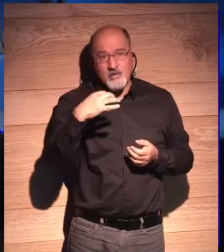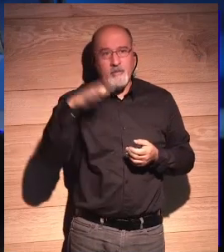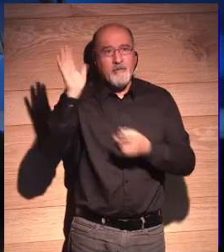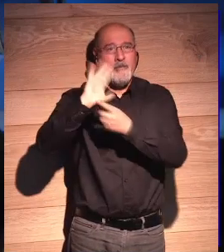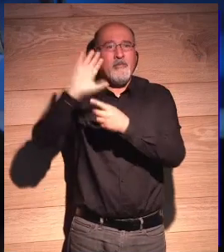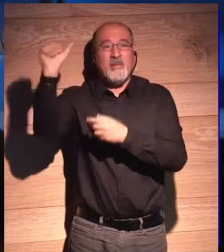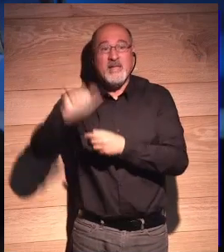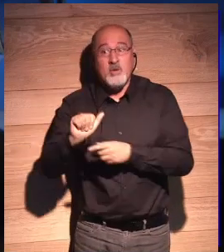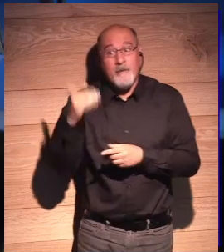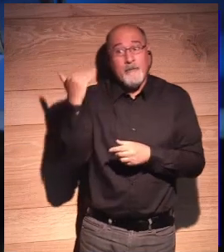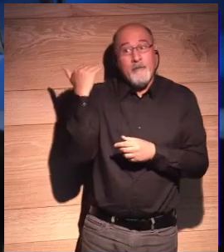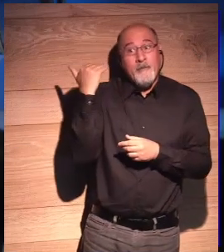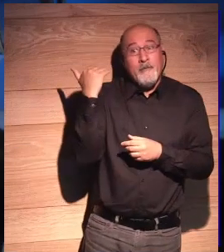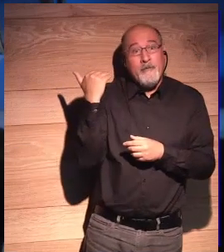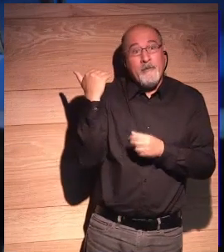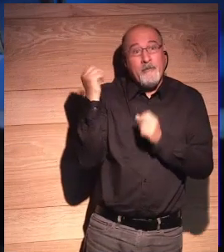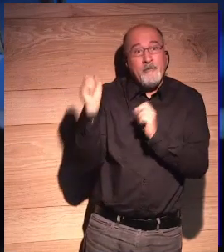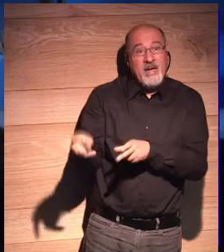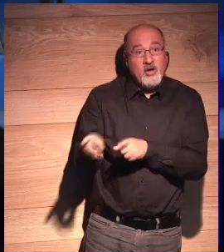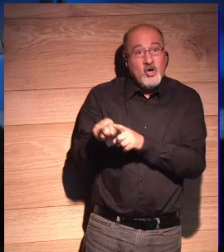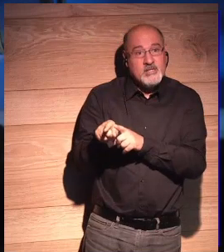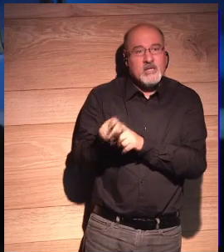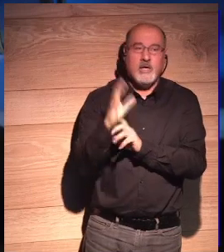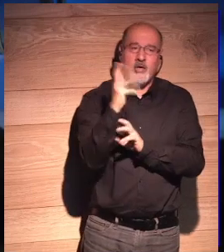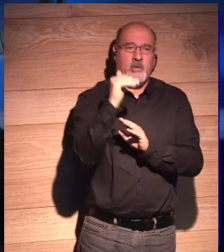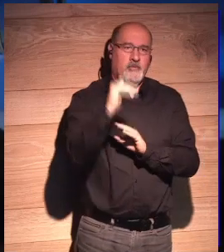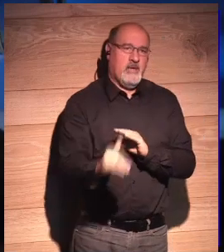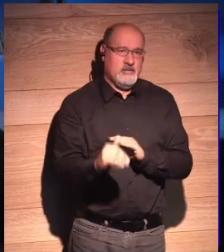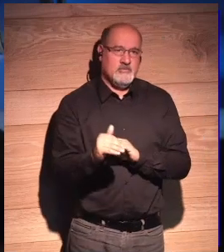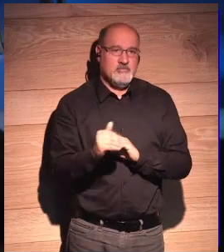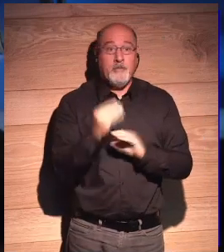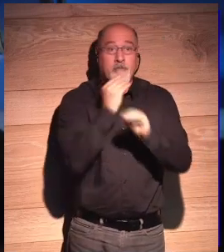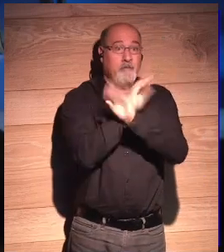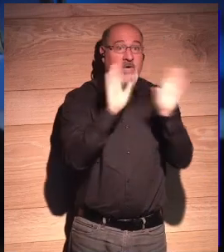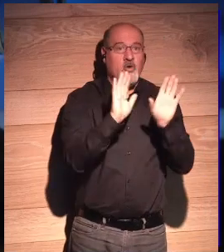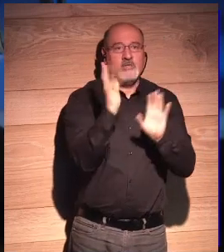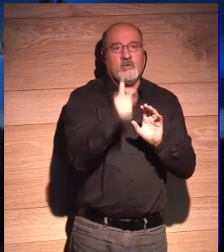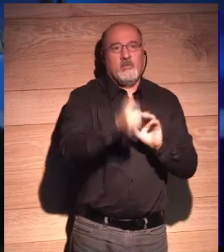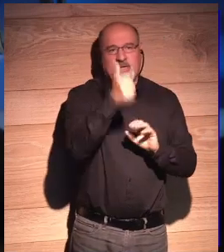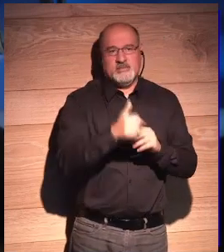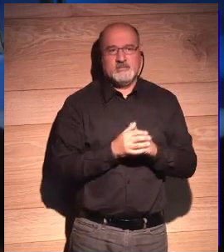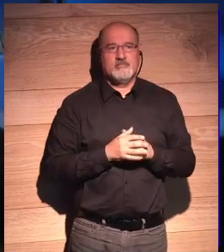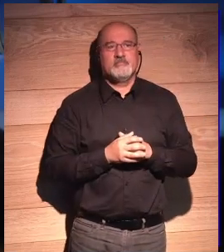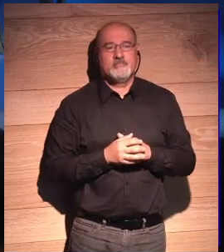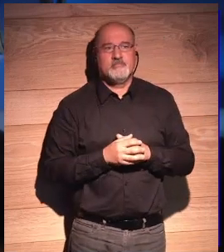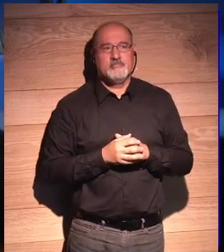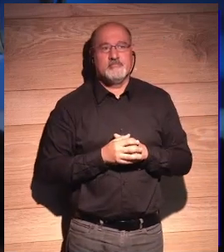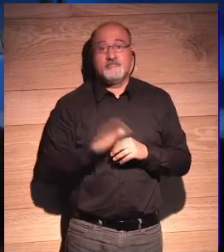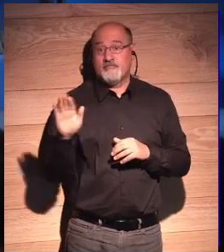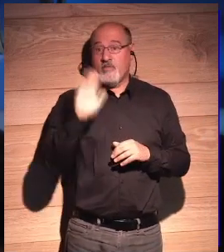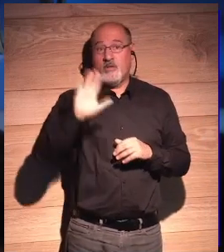think that the worst movies, are the ones where I've stolen the least. And I